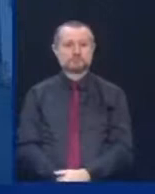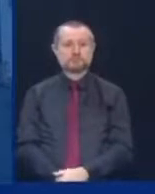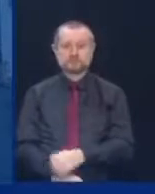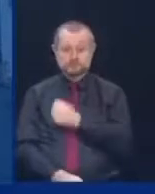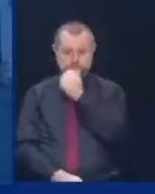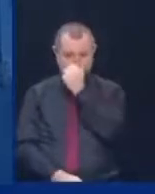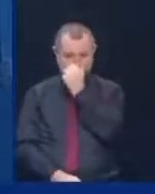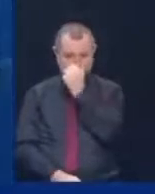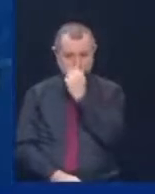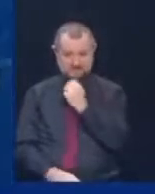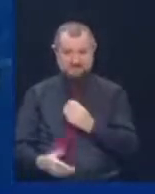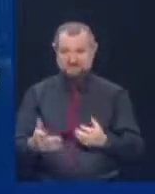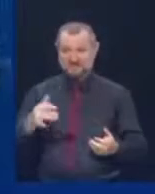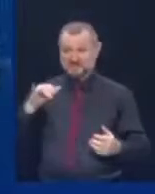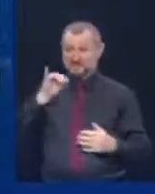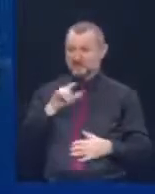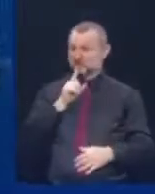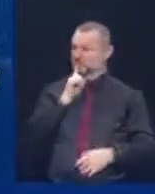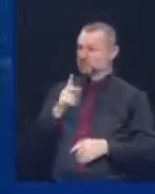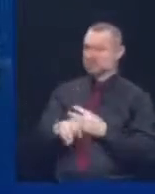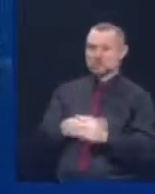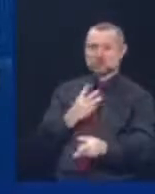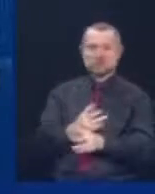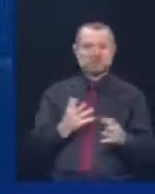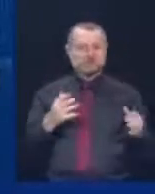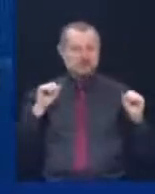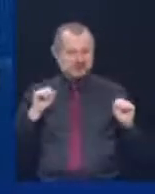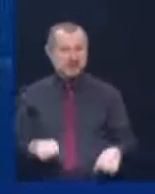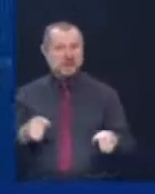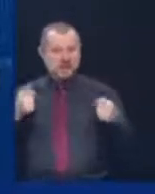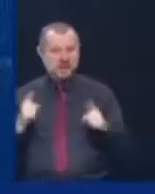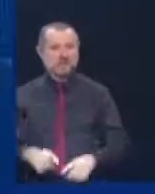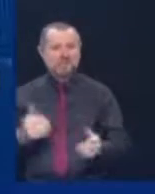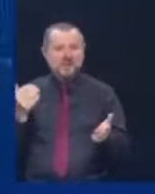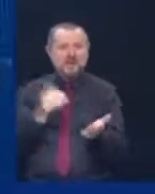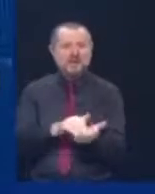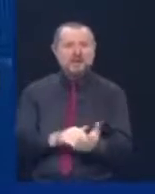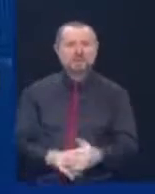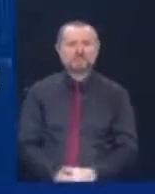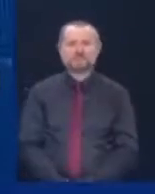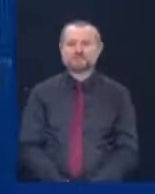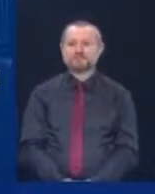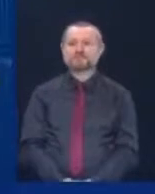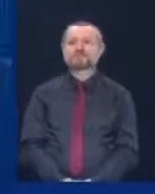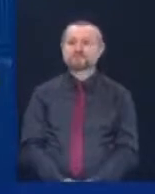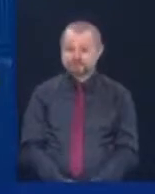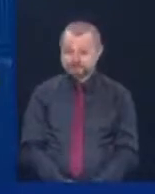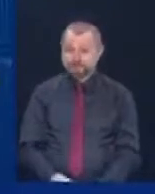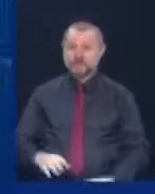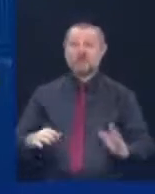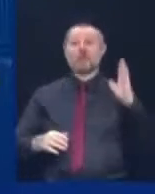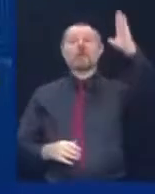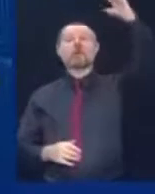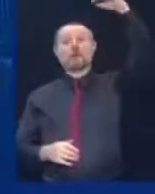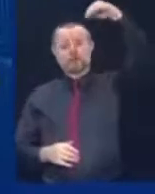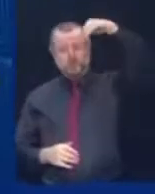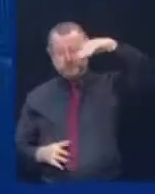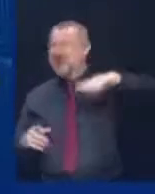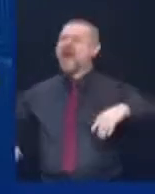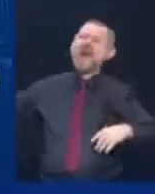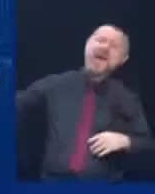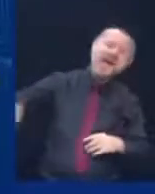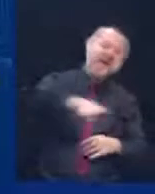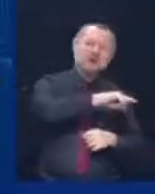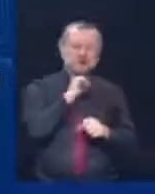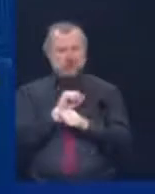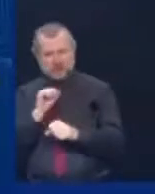That's reality. That's what can happen. We work together. People were heroic. We go from 50%